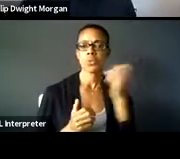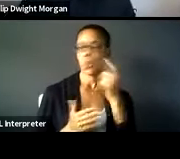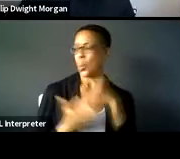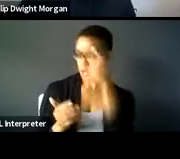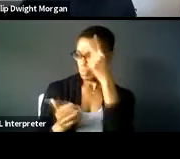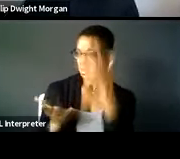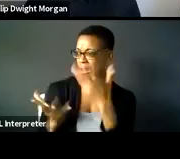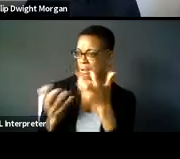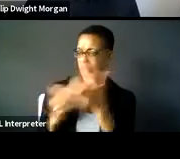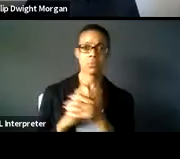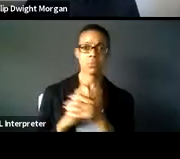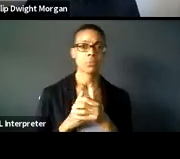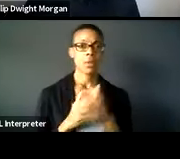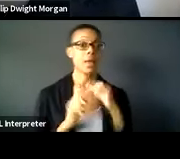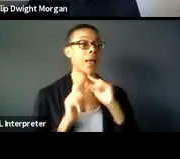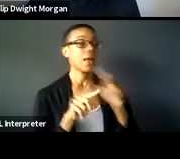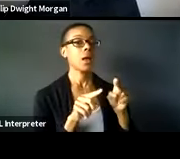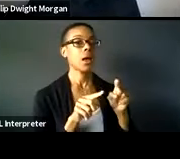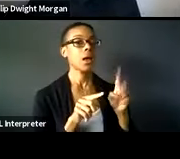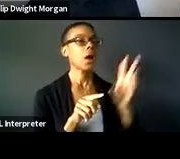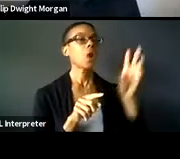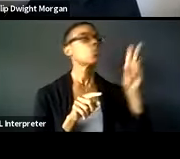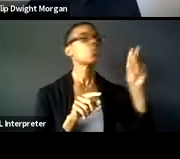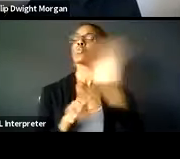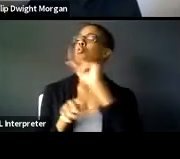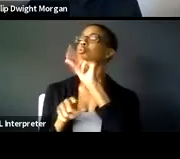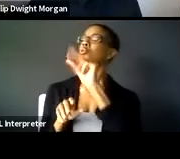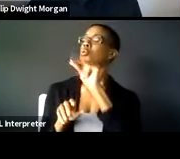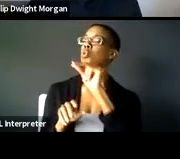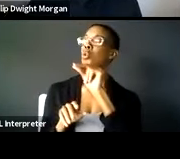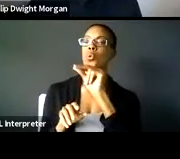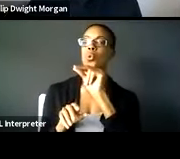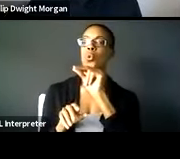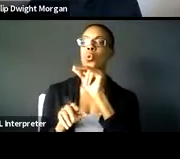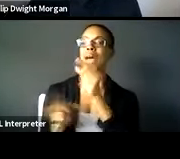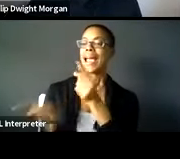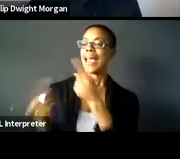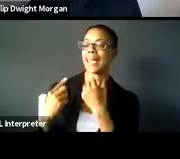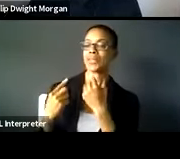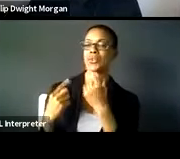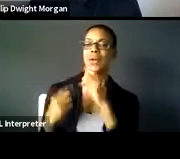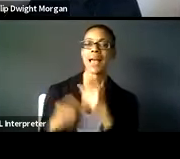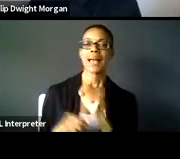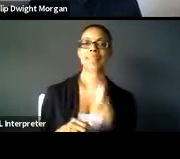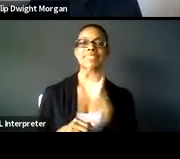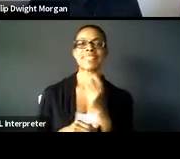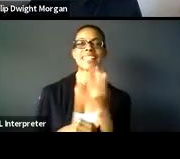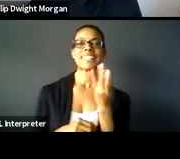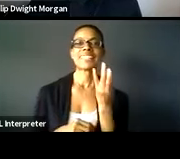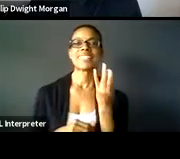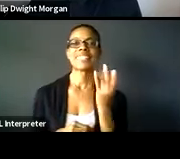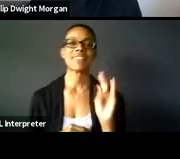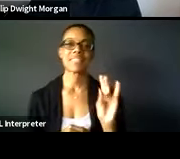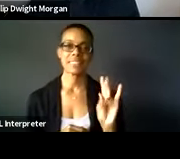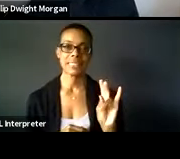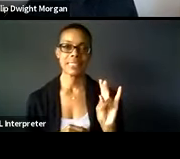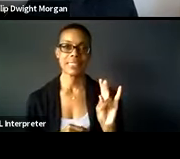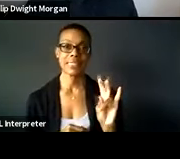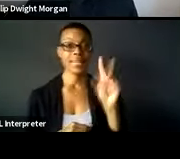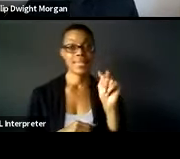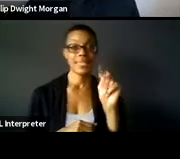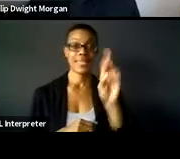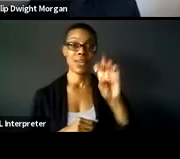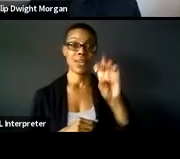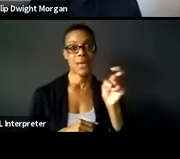said, and I was about to answer. She goes, no, answer it as 17-year-old T-Rex, not 37-year-old Tyrone